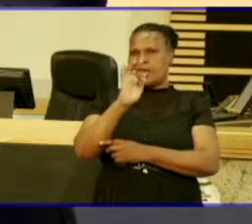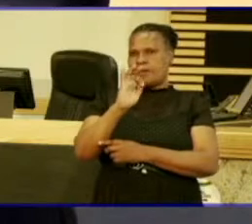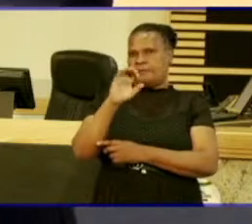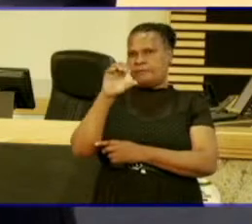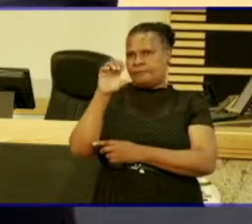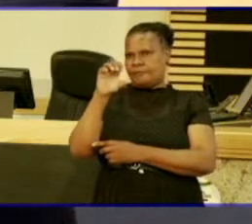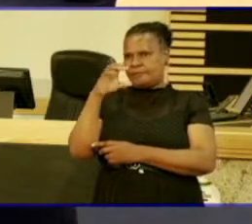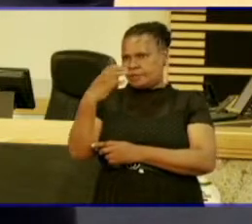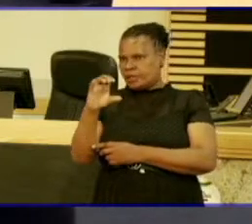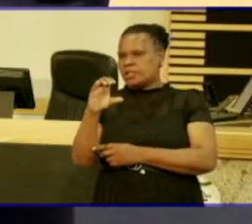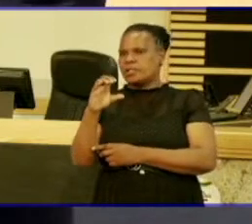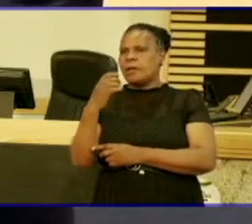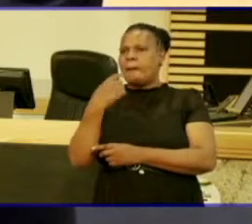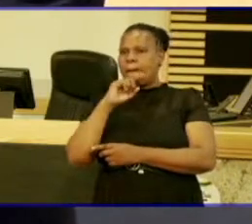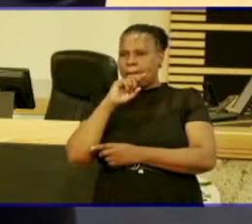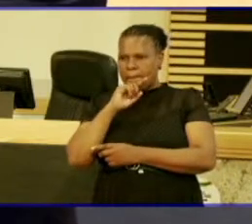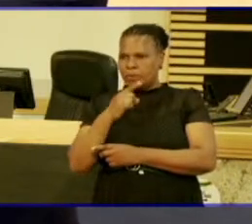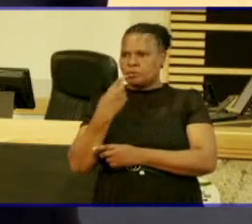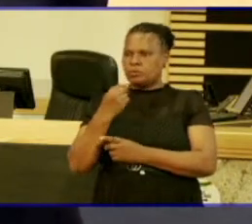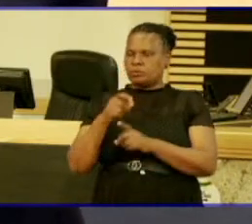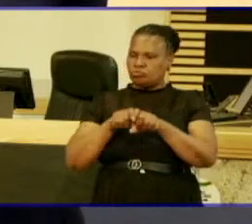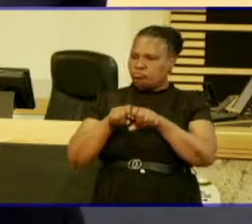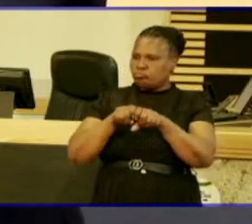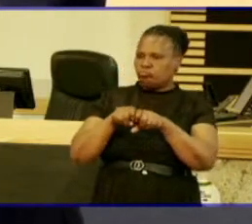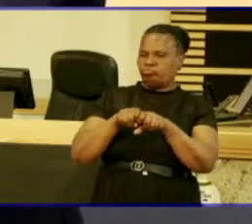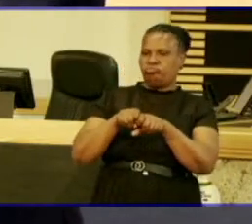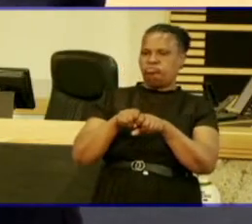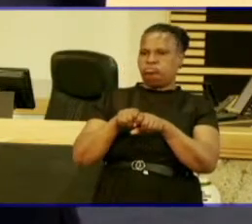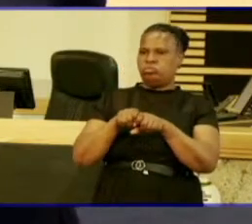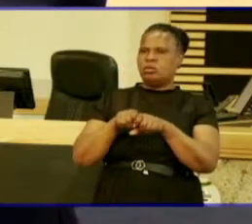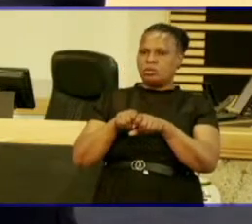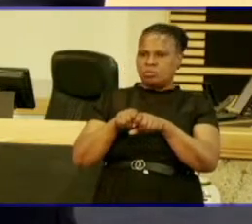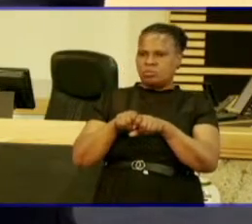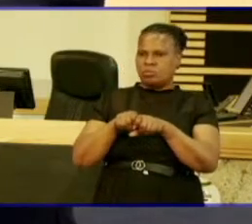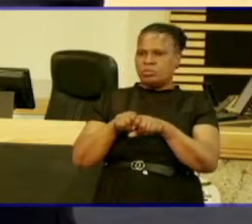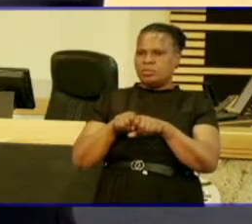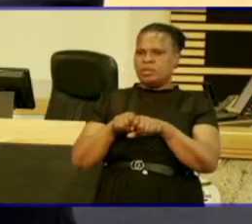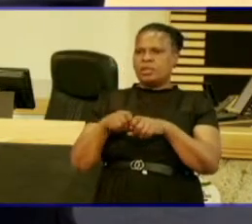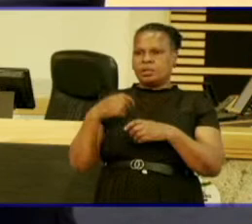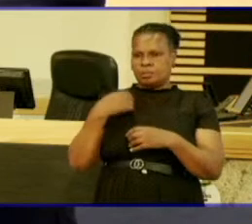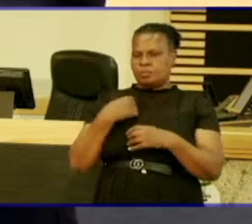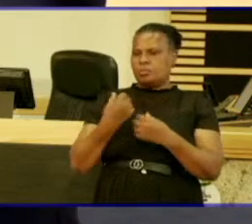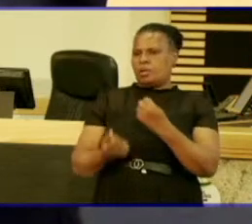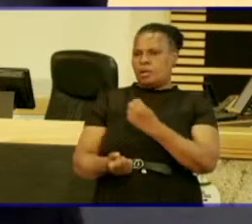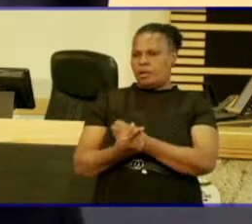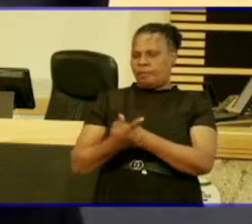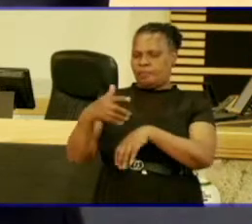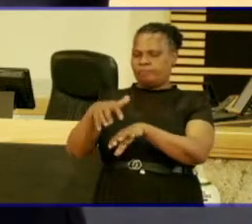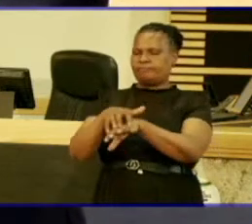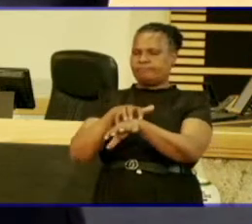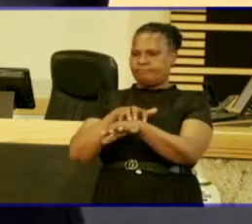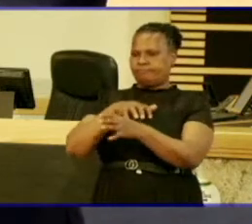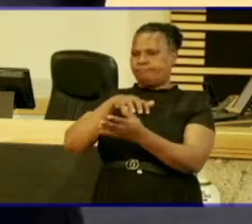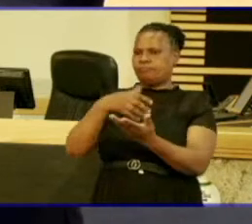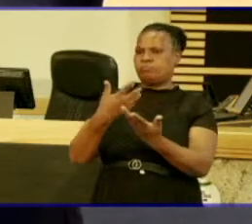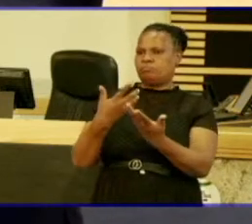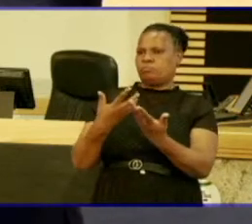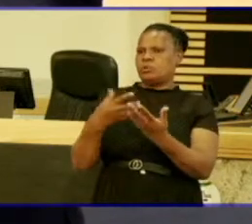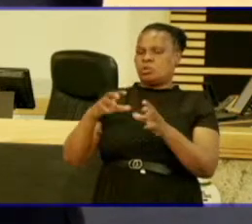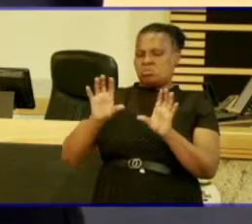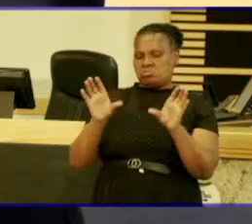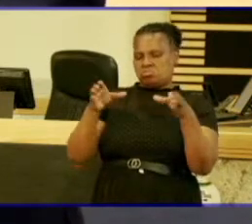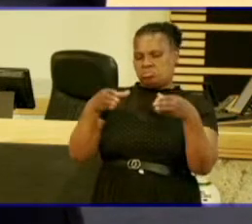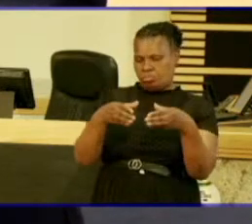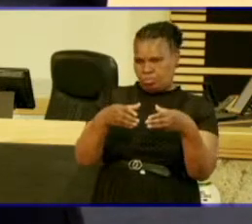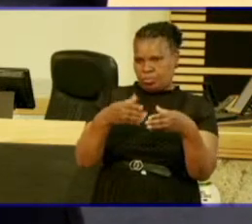ensure that the competitive advantages which our province has in the agricultural sector, automotive sector,